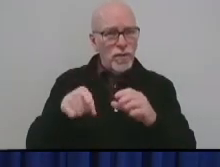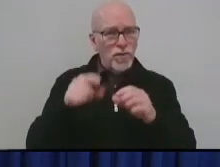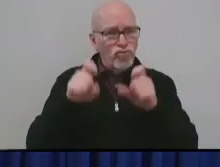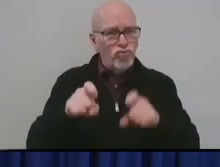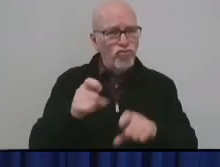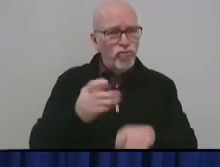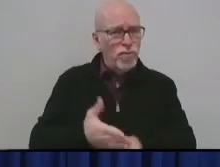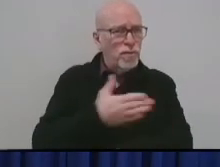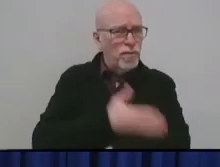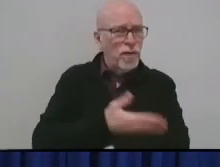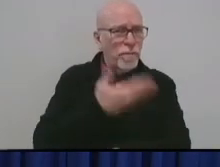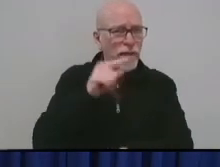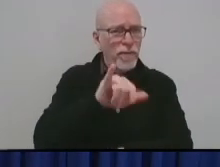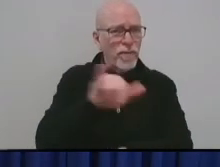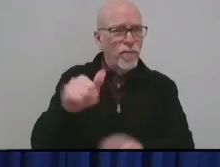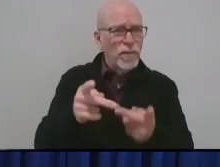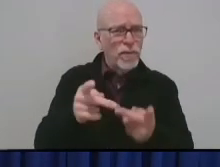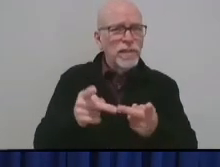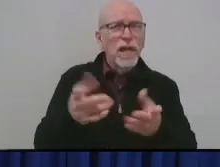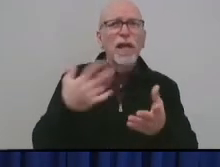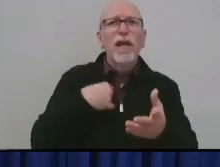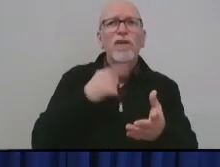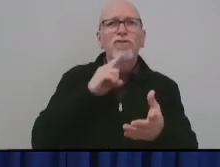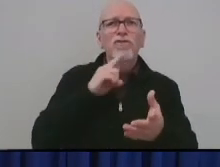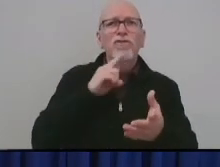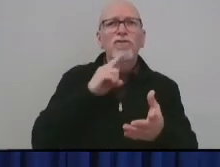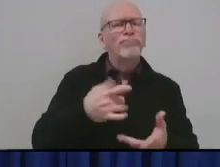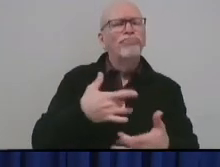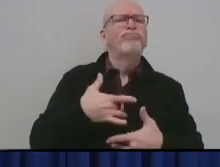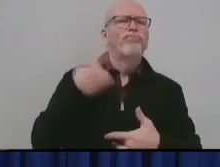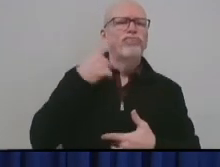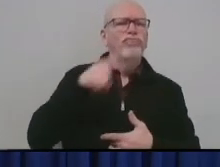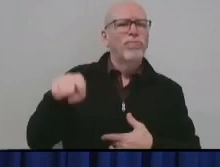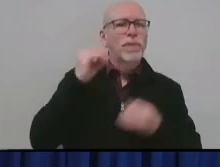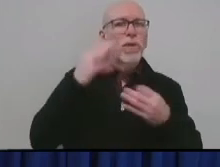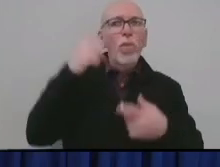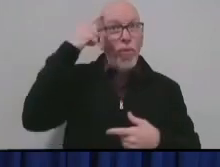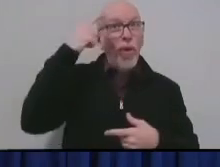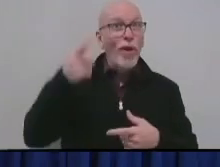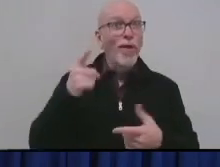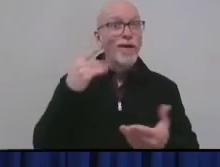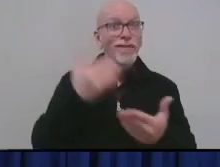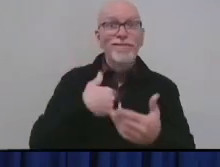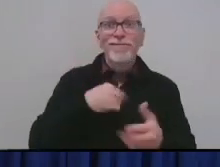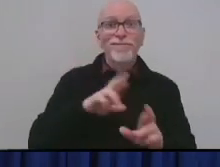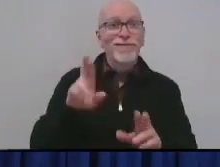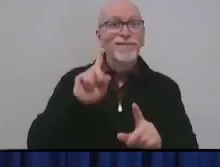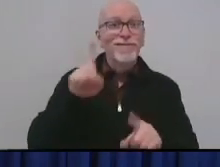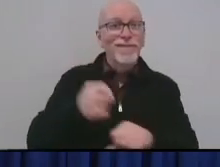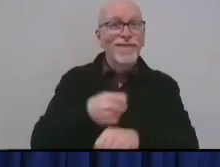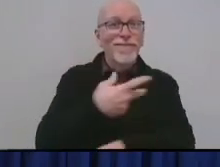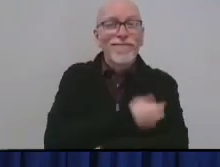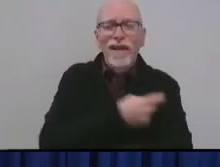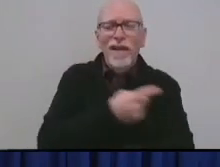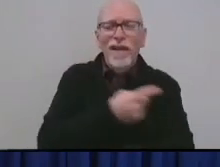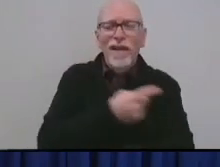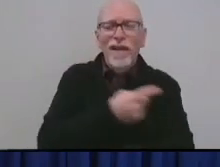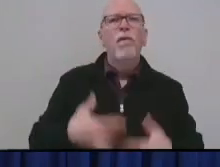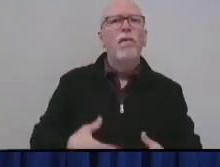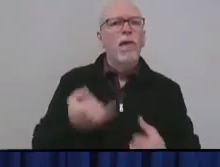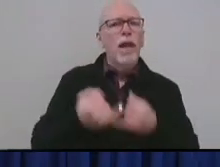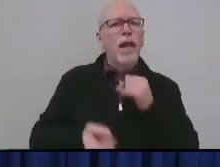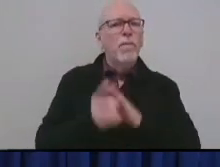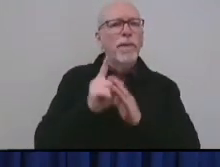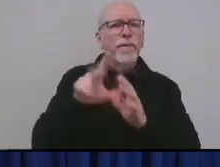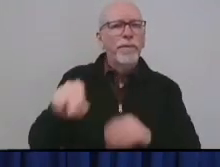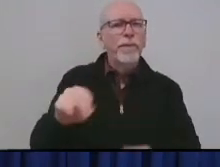at those sites? I'm sure you sympathize with the teachers who thought they were close to getting their vaccine and then they were let down last minute.